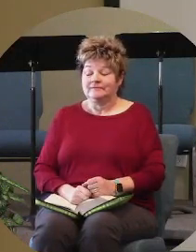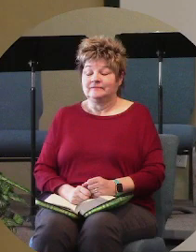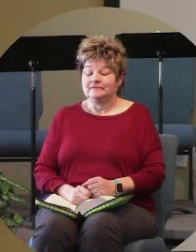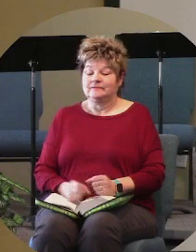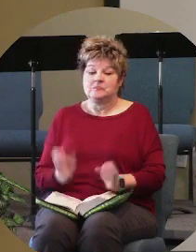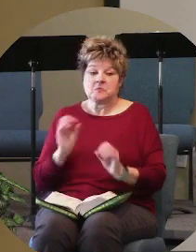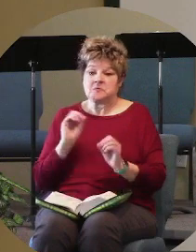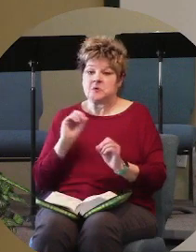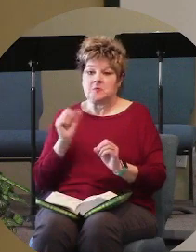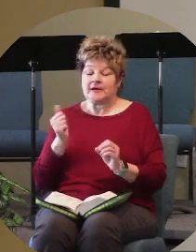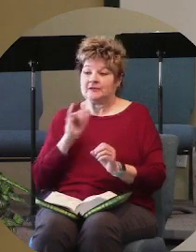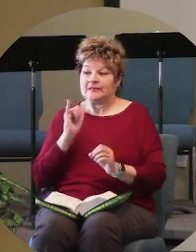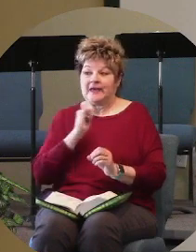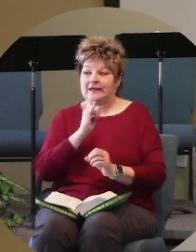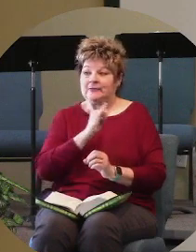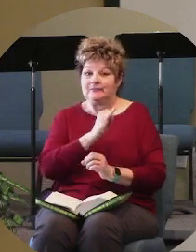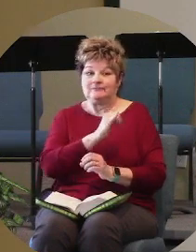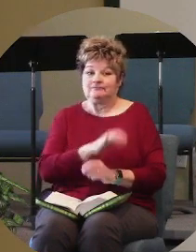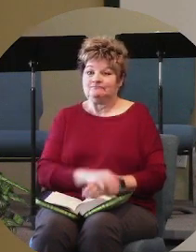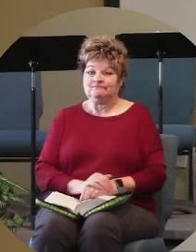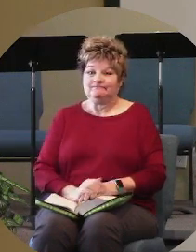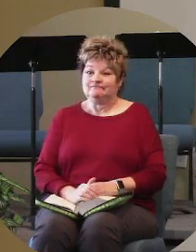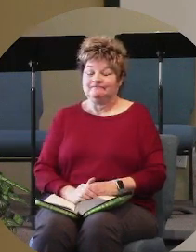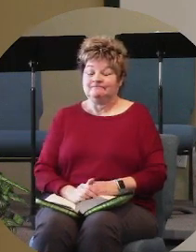There's no one else like you.